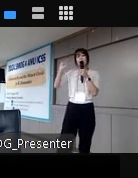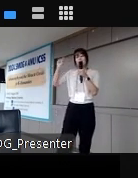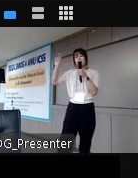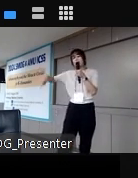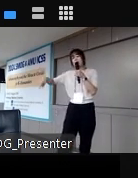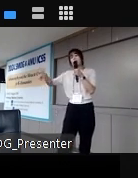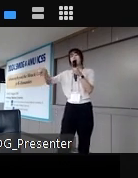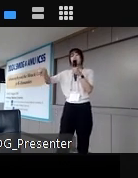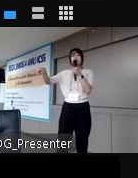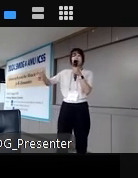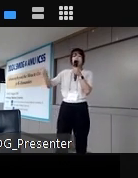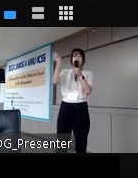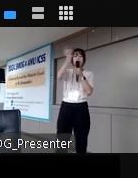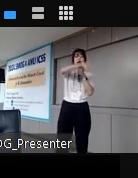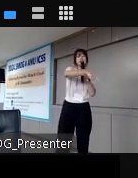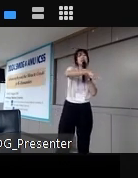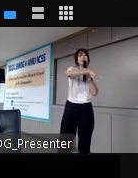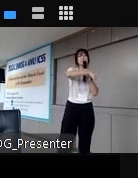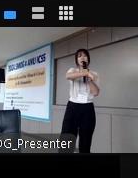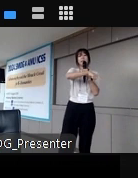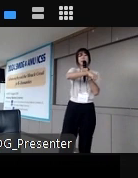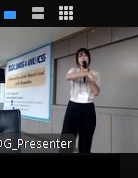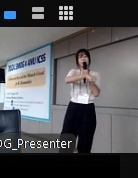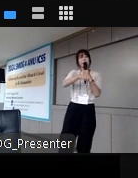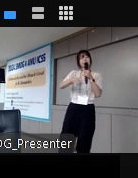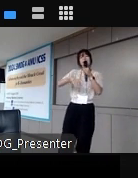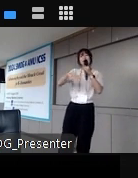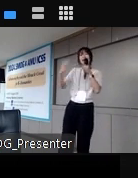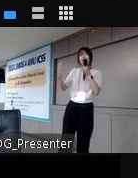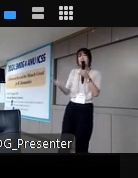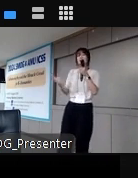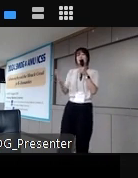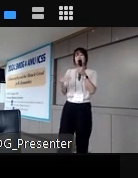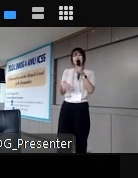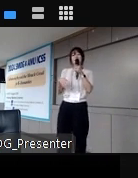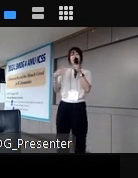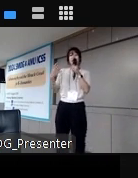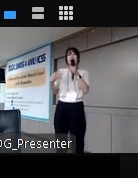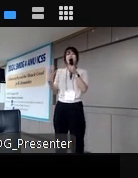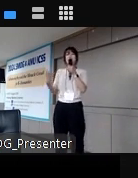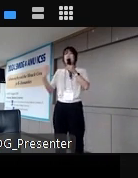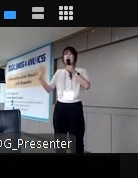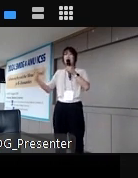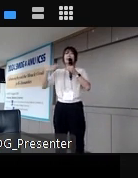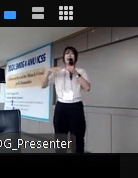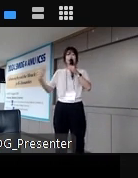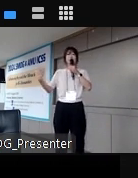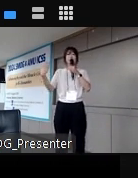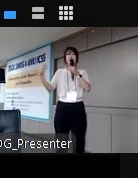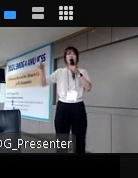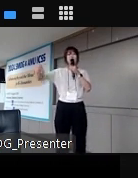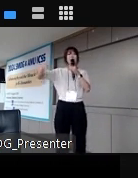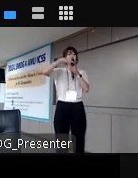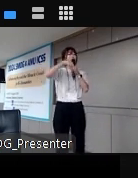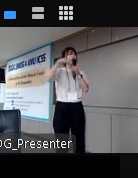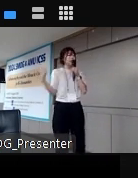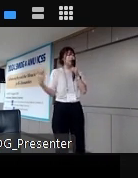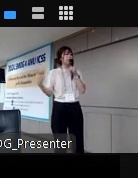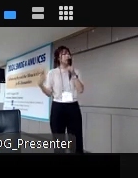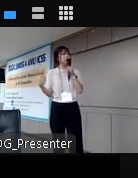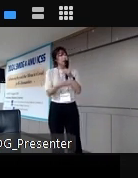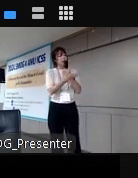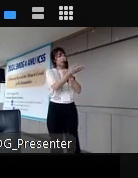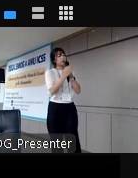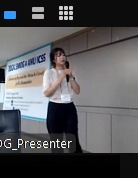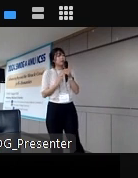night. He greeted me kindly, but he seemed upset about something. Slightly degraded, but you can actually get the anaphoric pickup from the